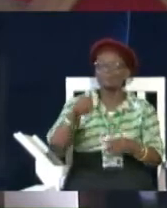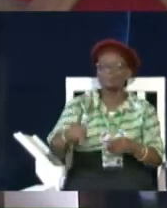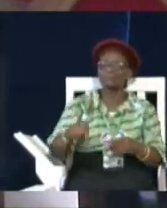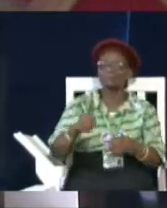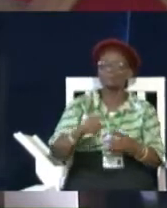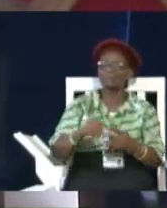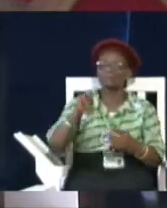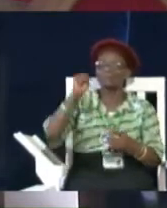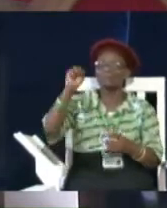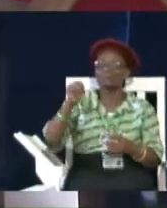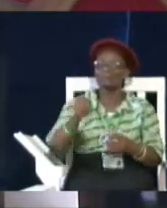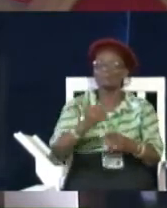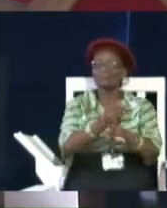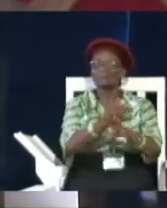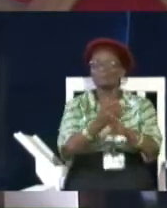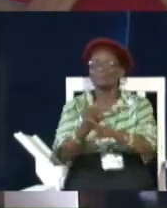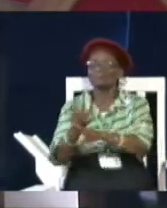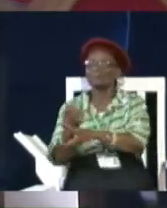Tonight,